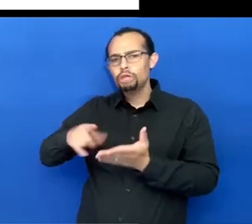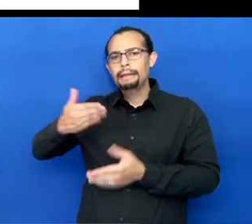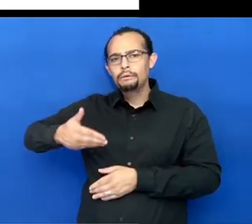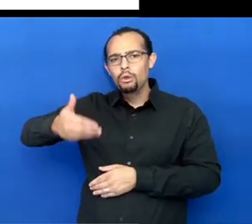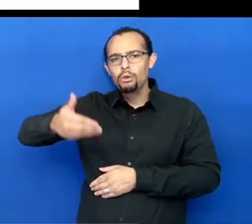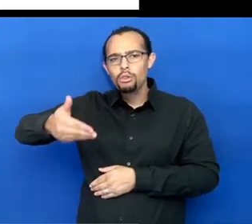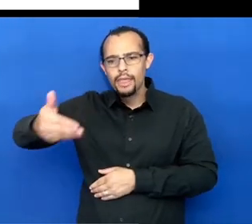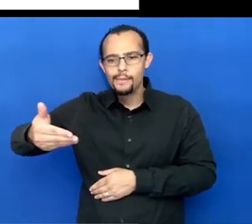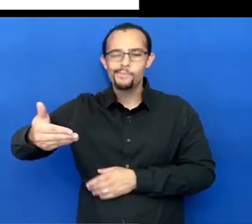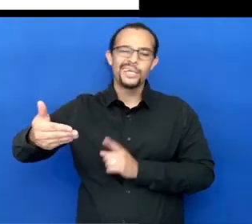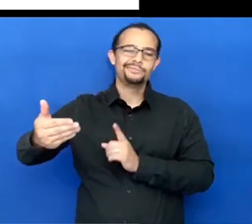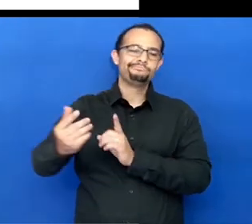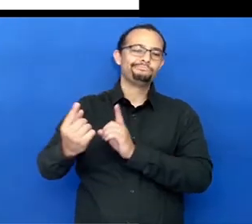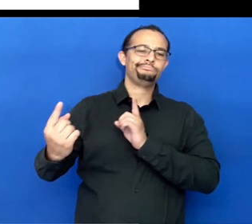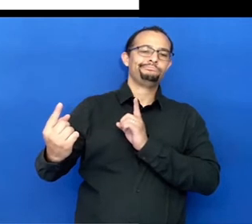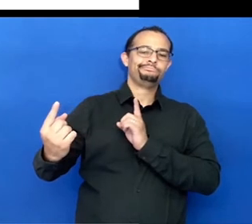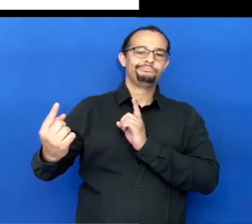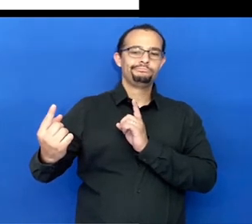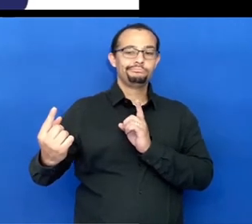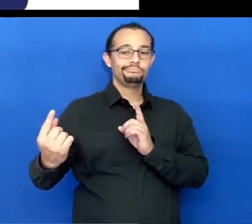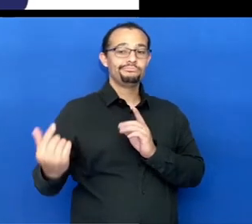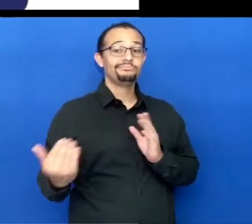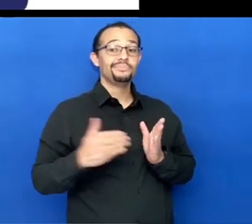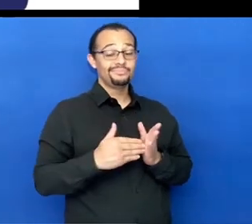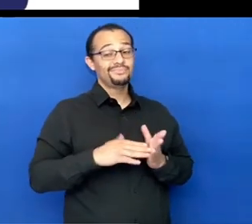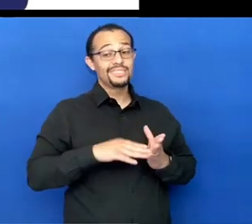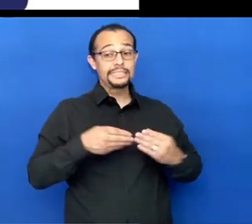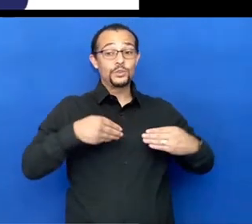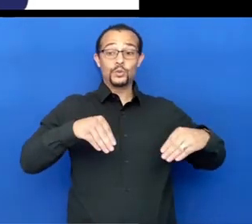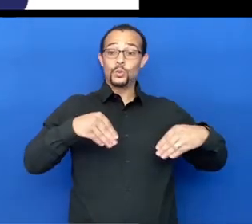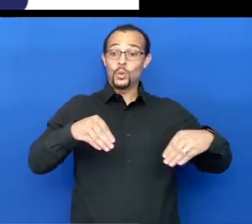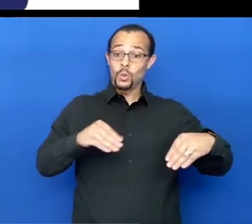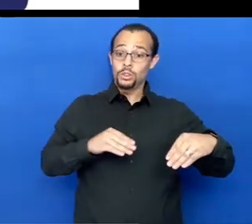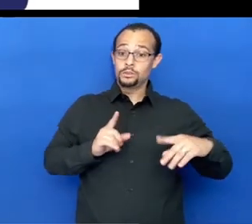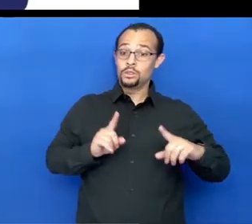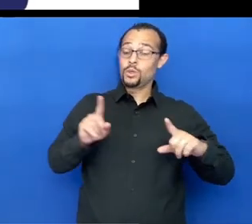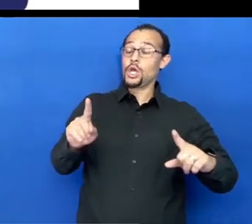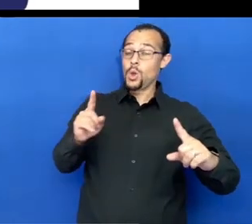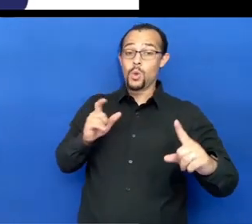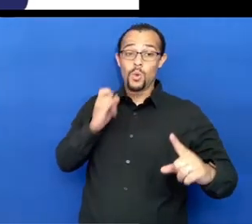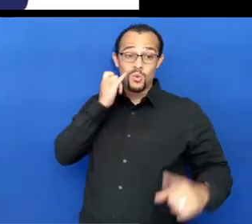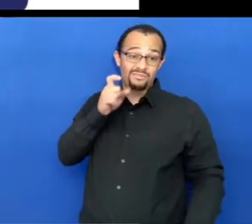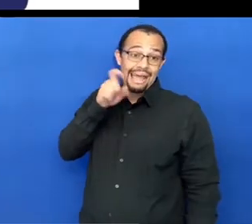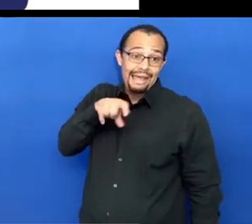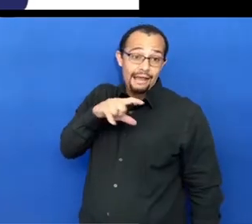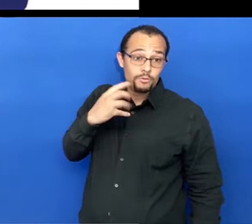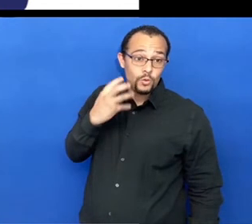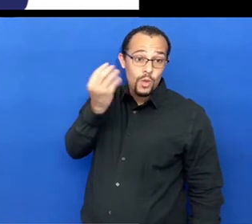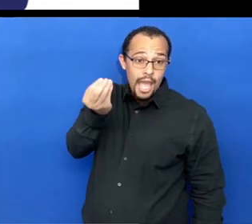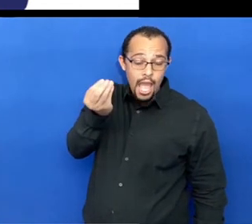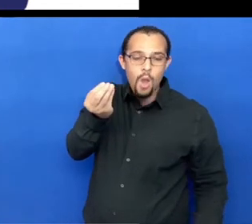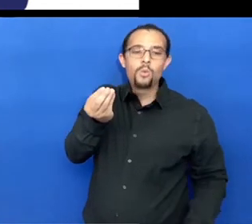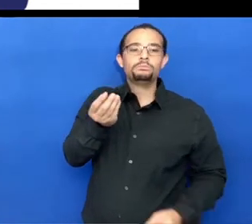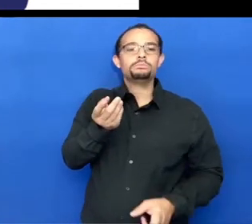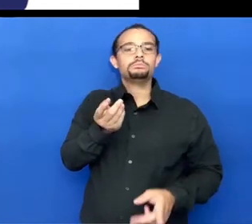them as well, correct? But we're still keeping that physical distance. And as we've noted in our grocery stores and other